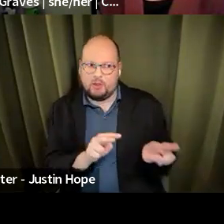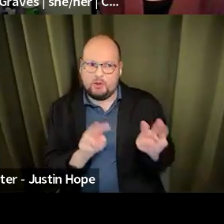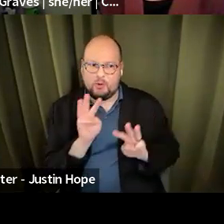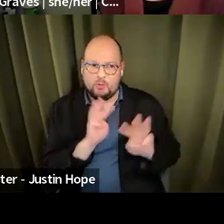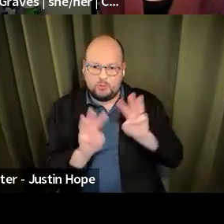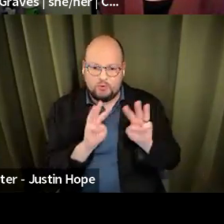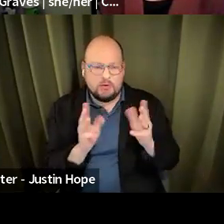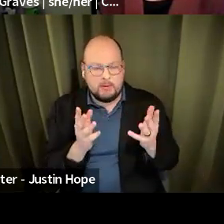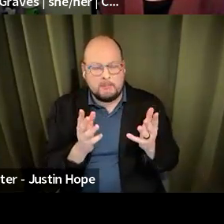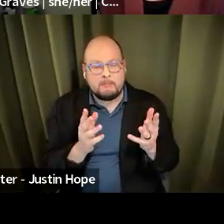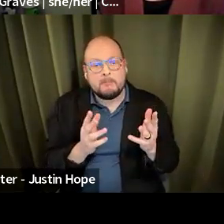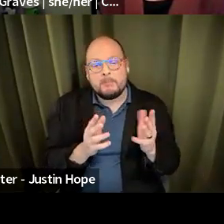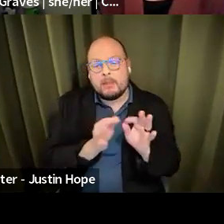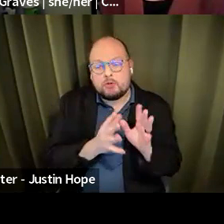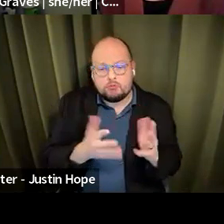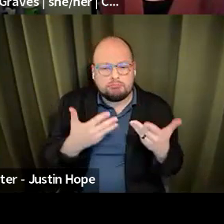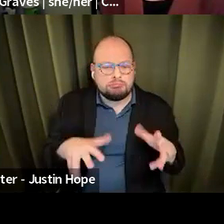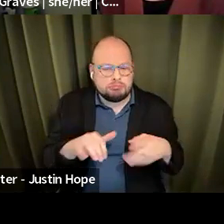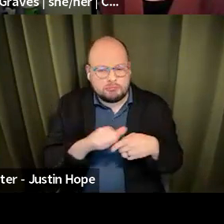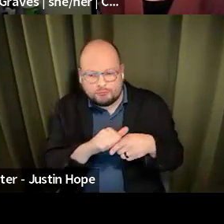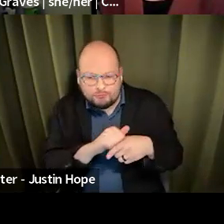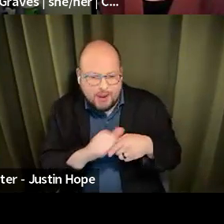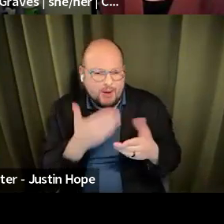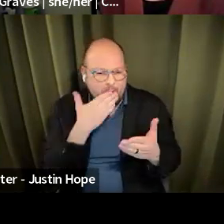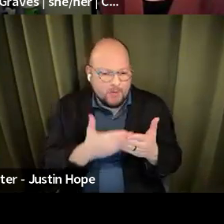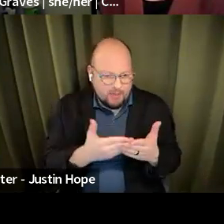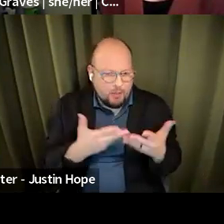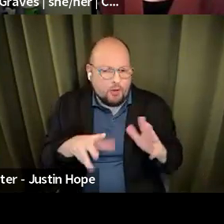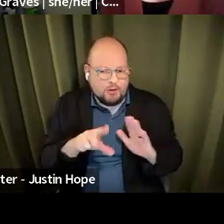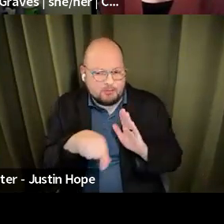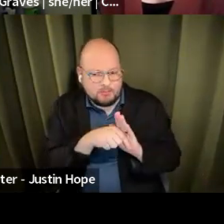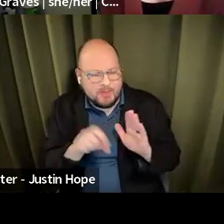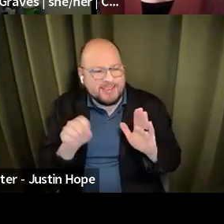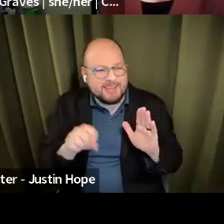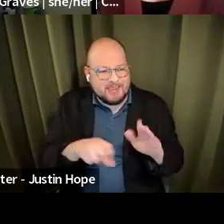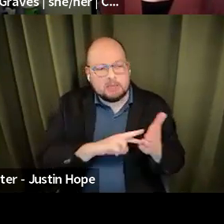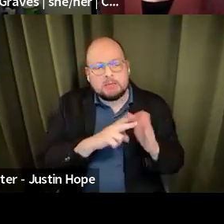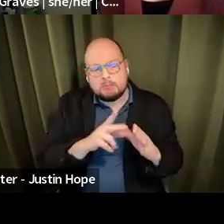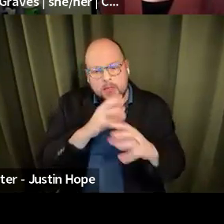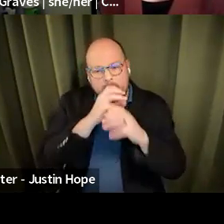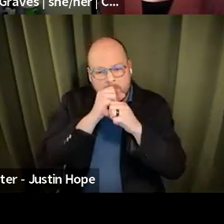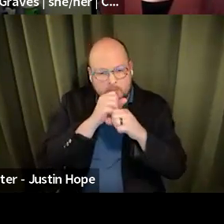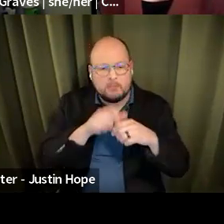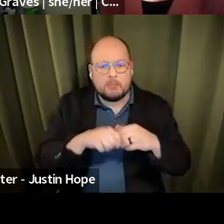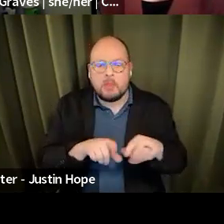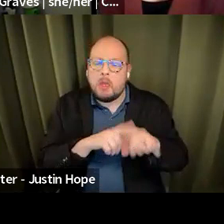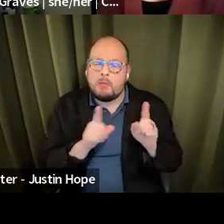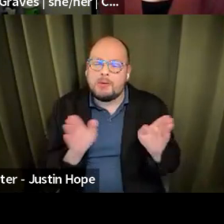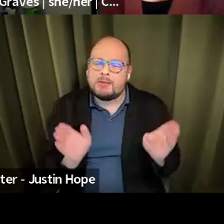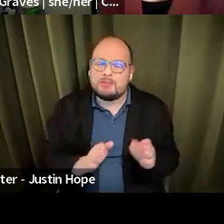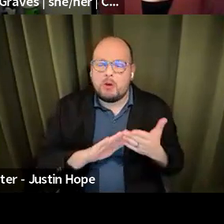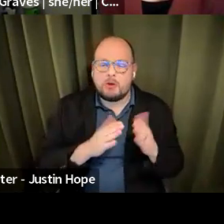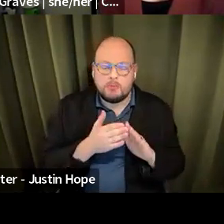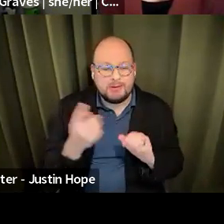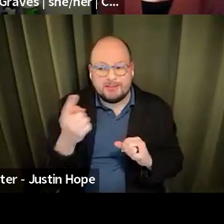of the facility, et cetera. But it's hard in smaller communities when somebody says, oh, so-and-so said they saw you. And